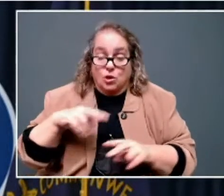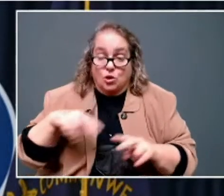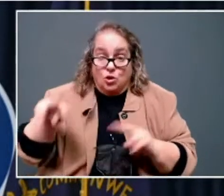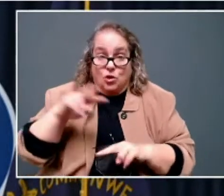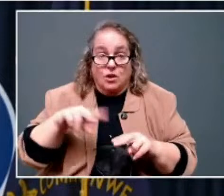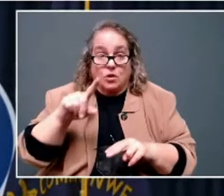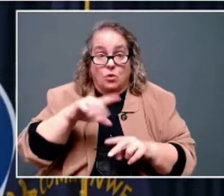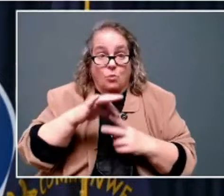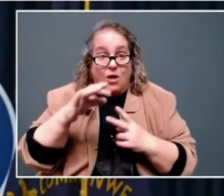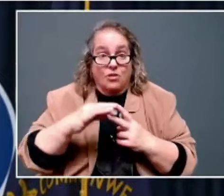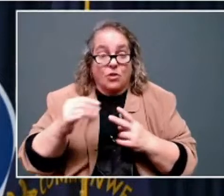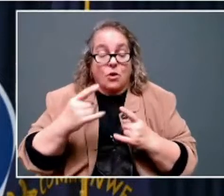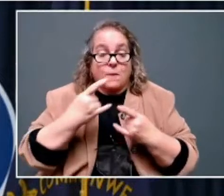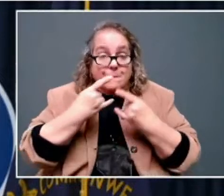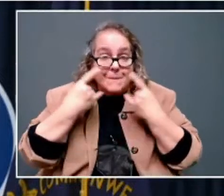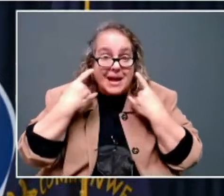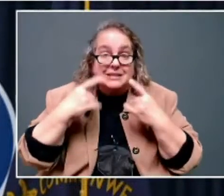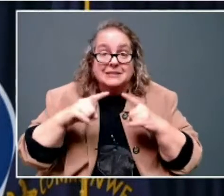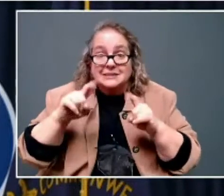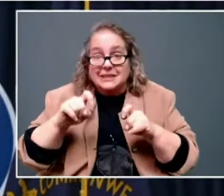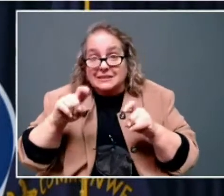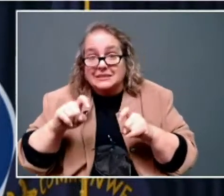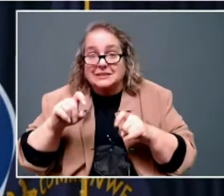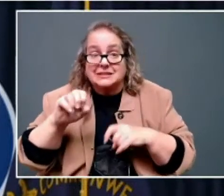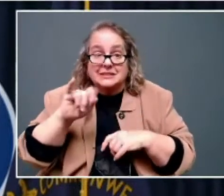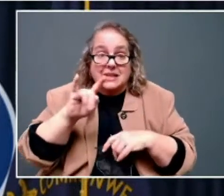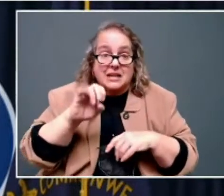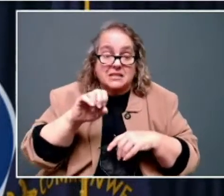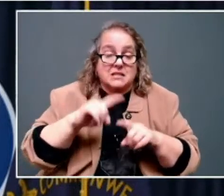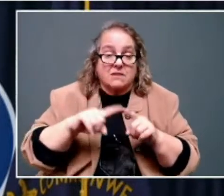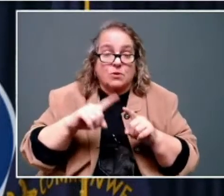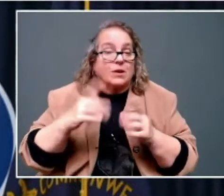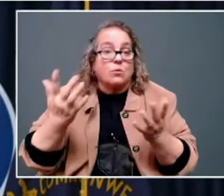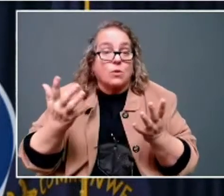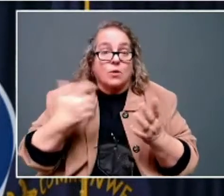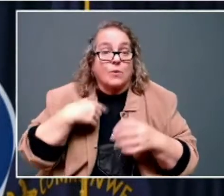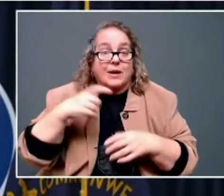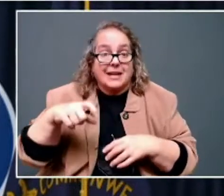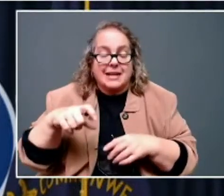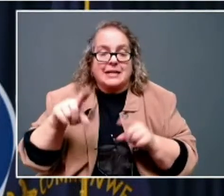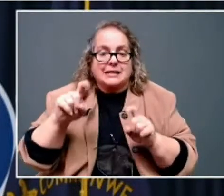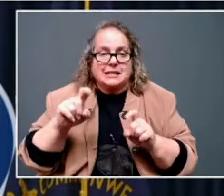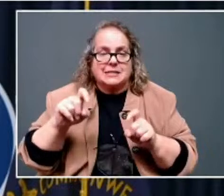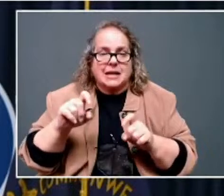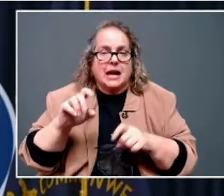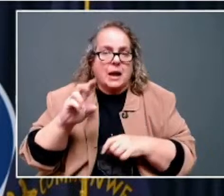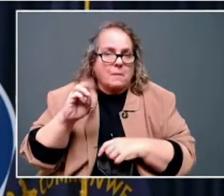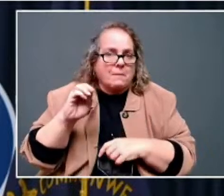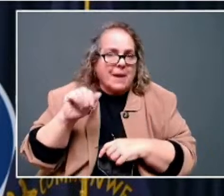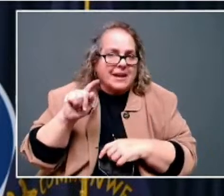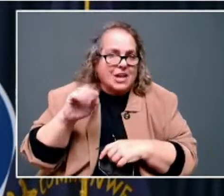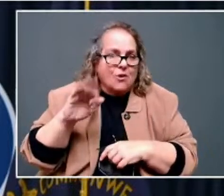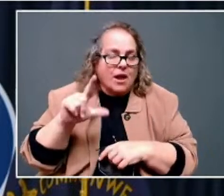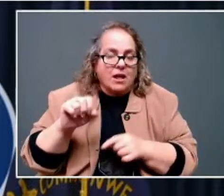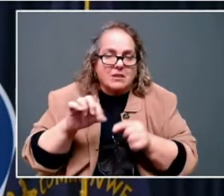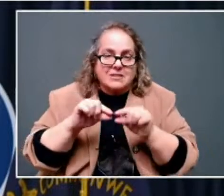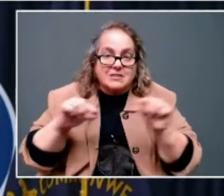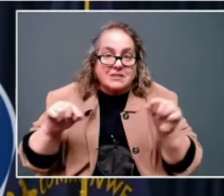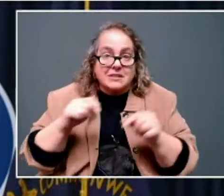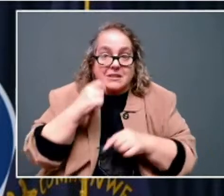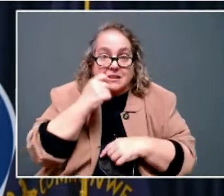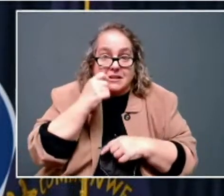testing sites in different parts of the state would work, it's testing materials that are as concerning as anything else. And